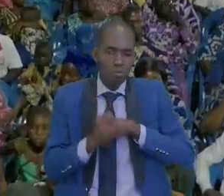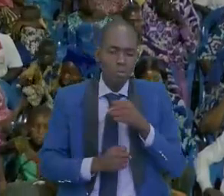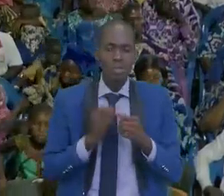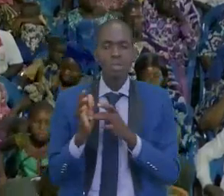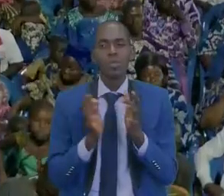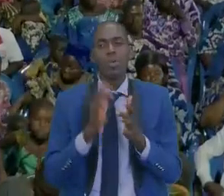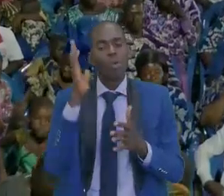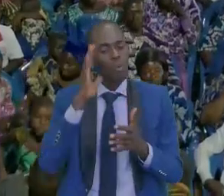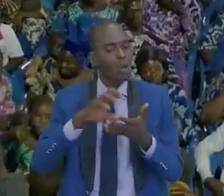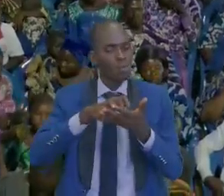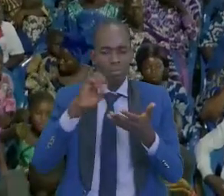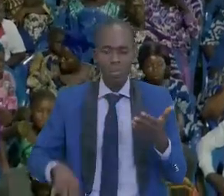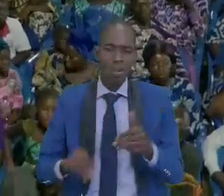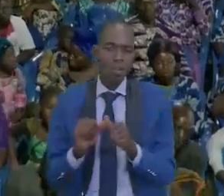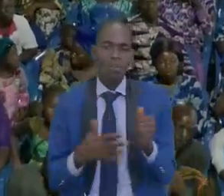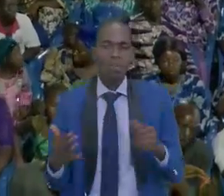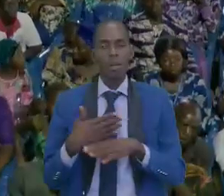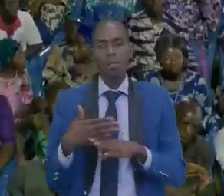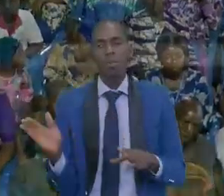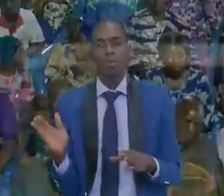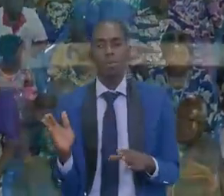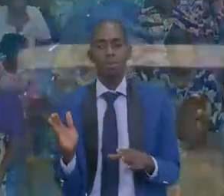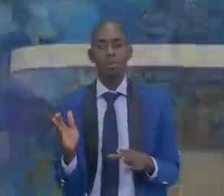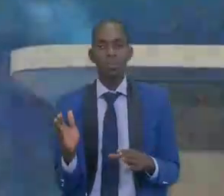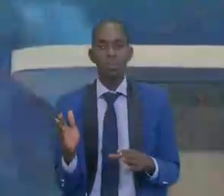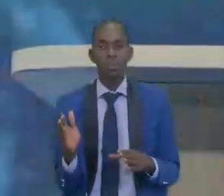will take everything away.